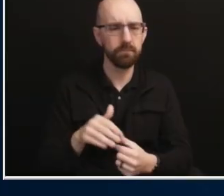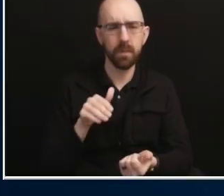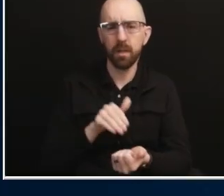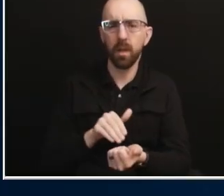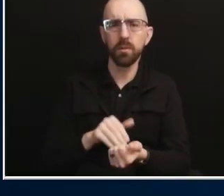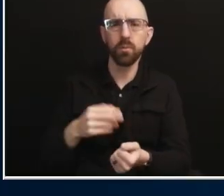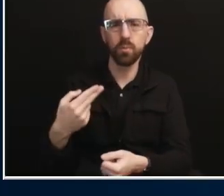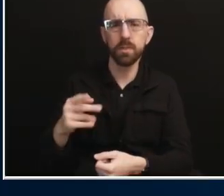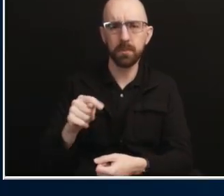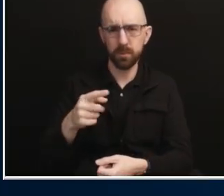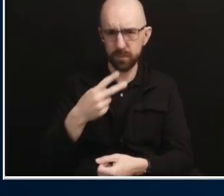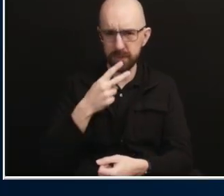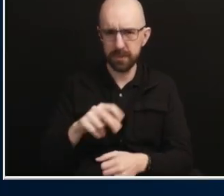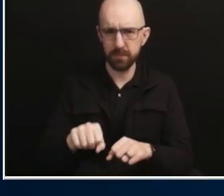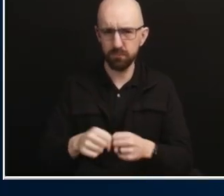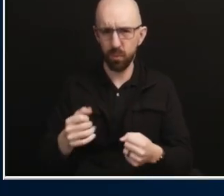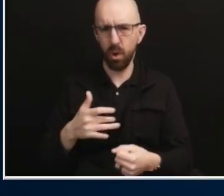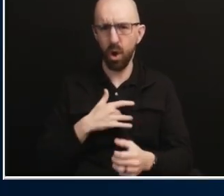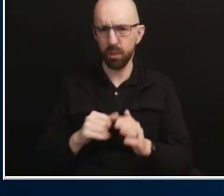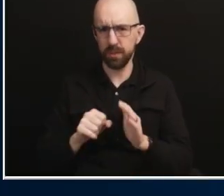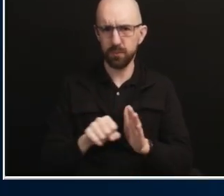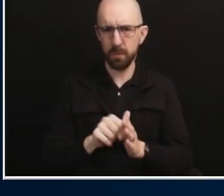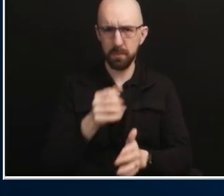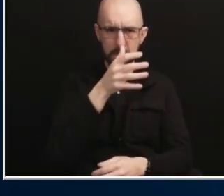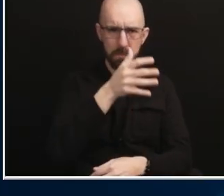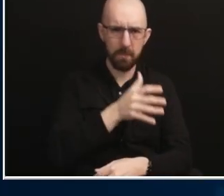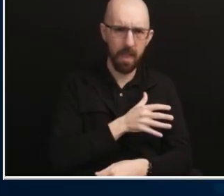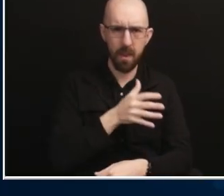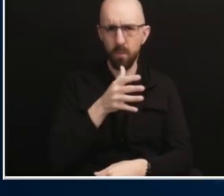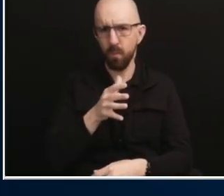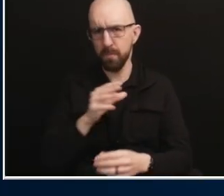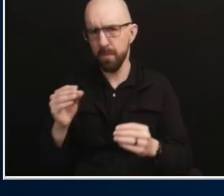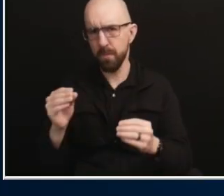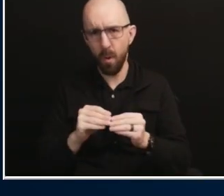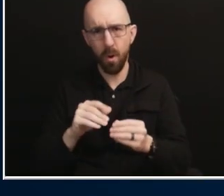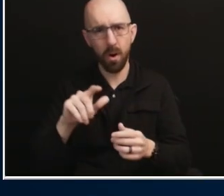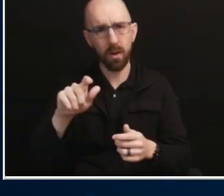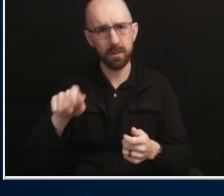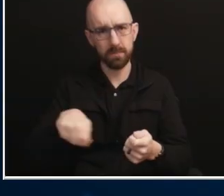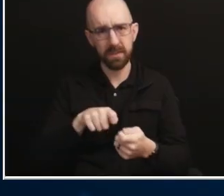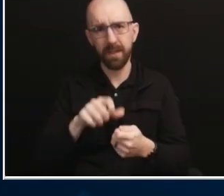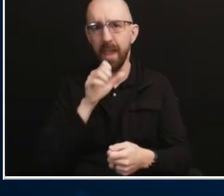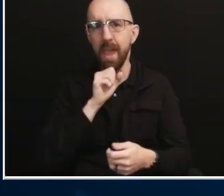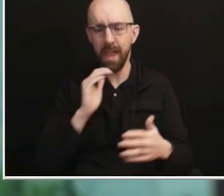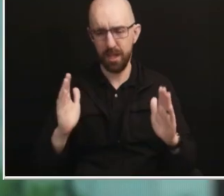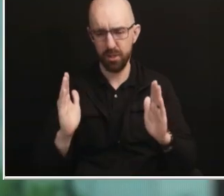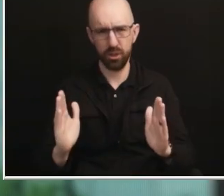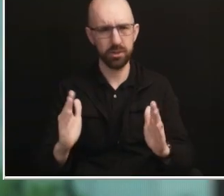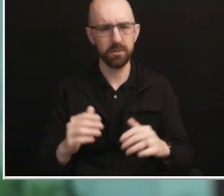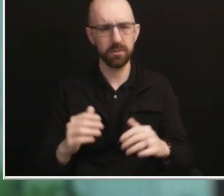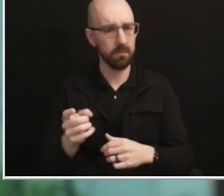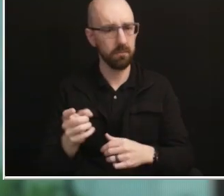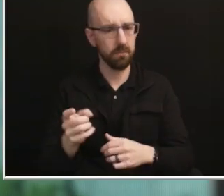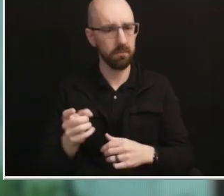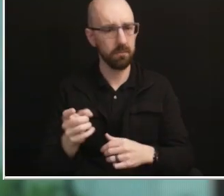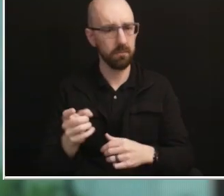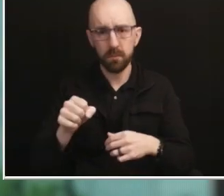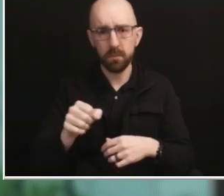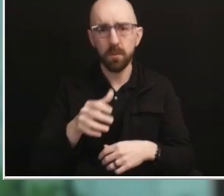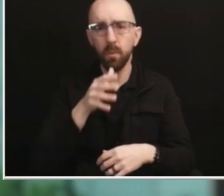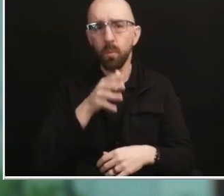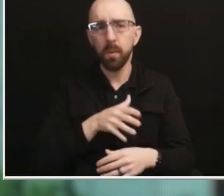broken heart syndrome more in men or women, or maybe a certain age group? Yeah, so both. So women in general,